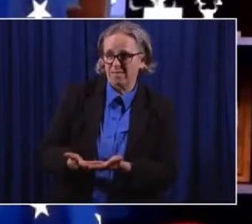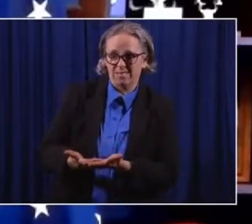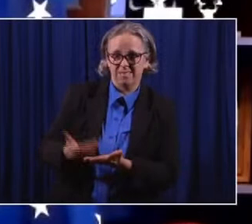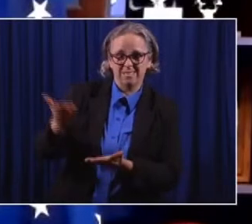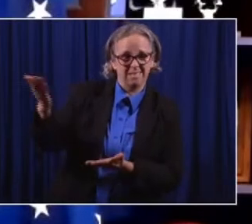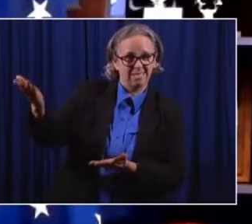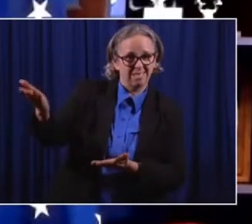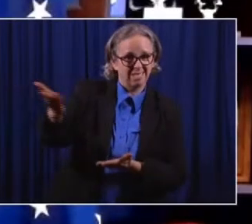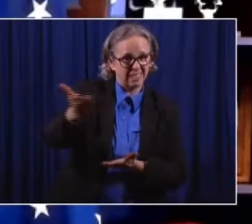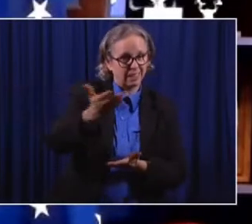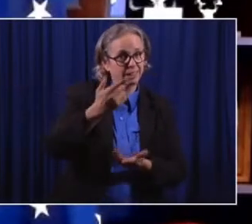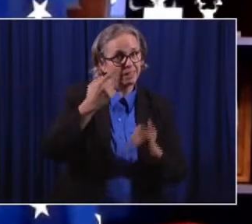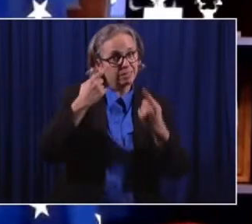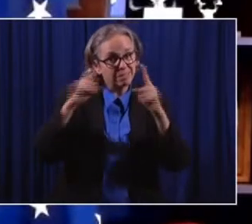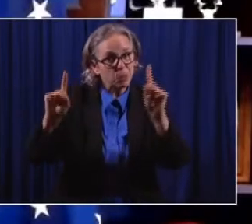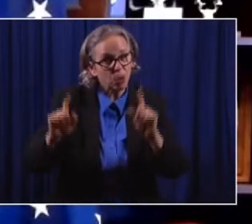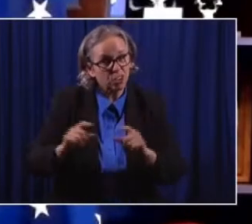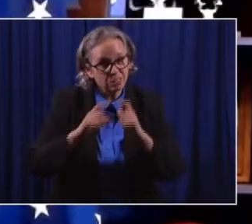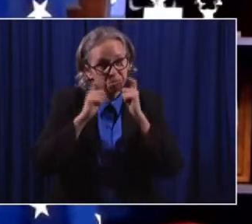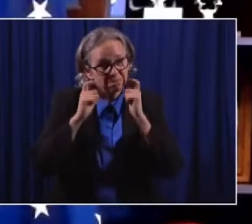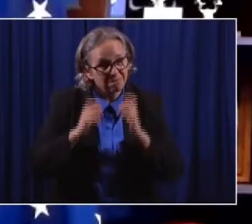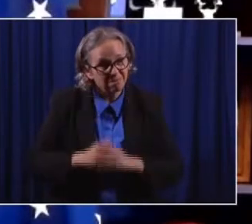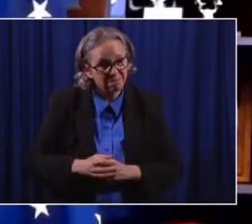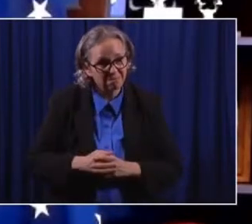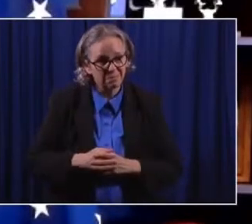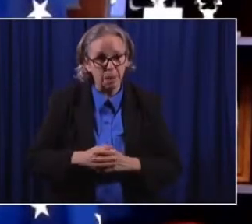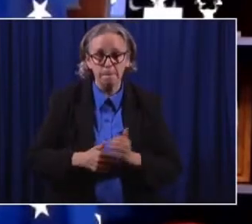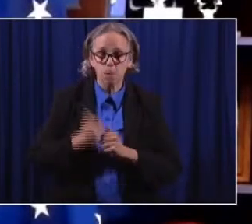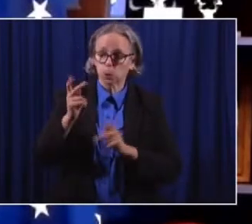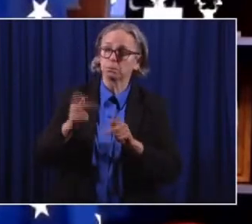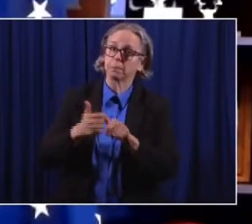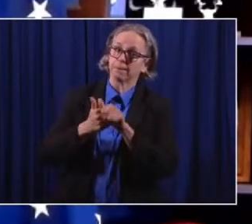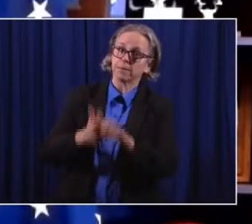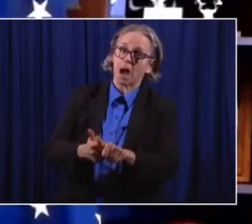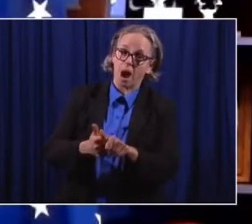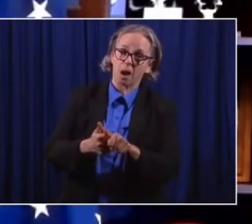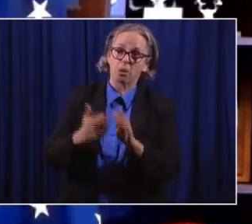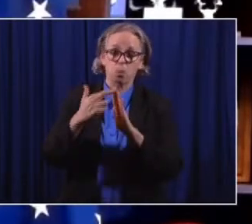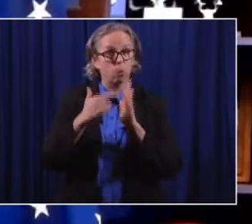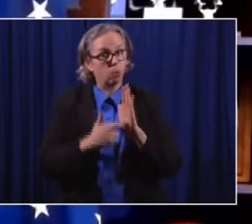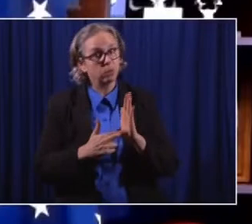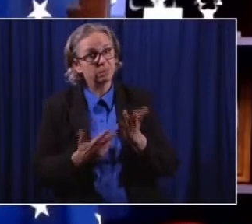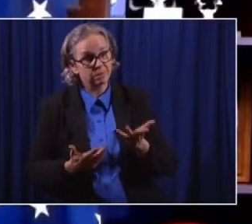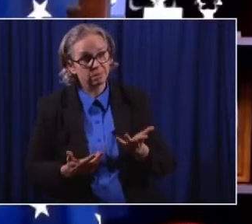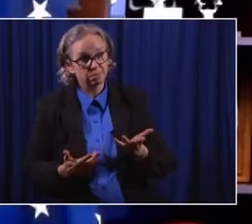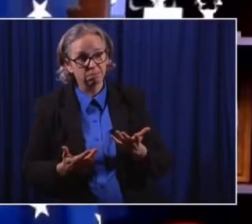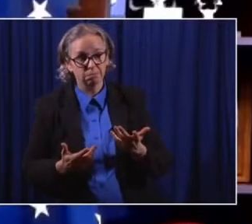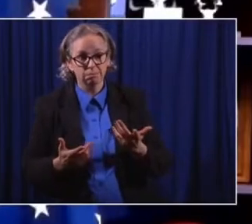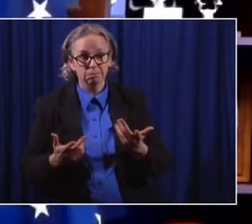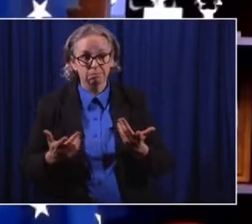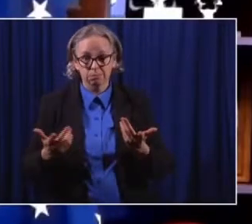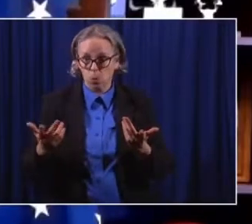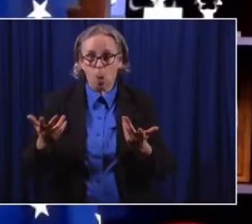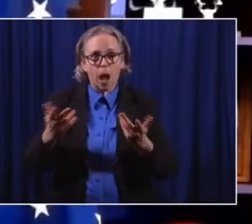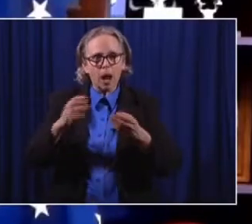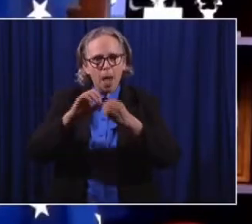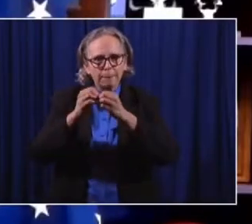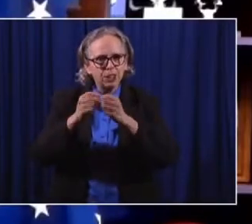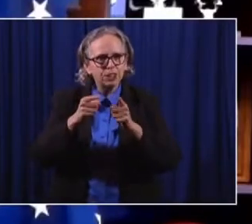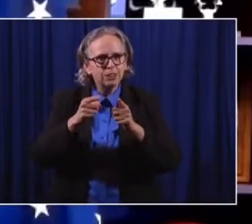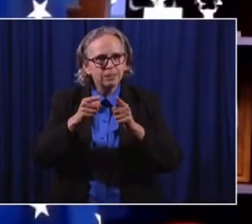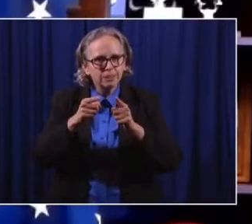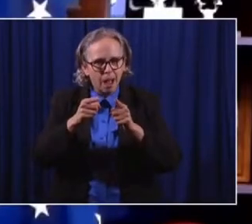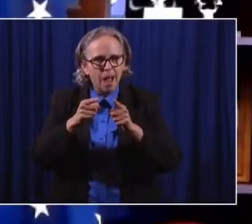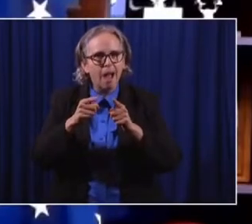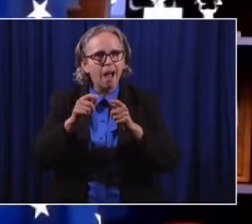and most people are following the rules and doing that. And it's not like we want to tell people what